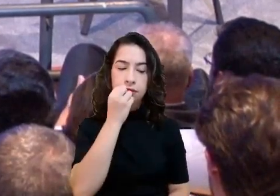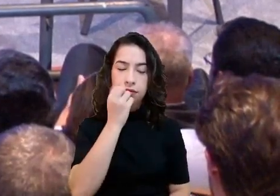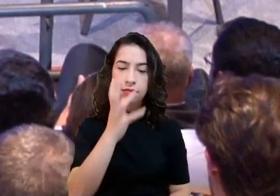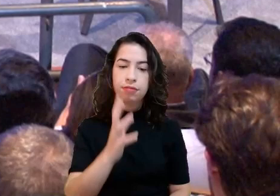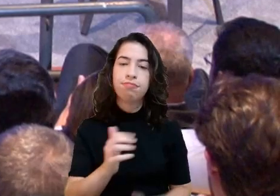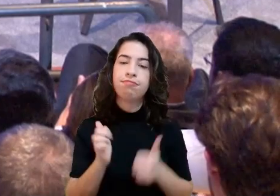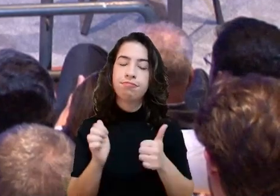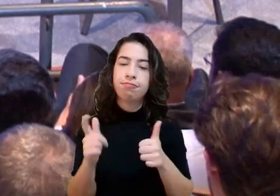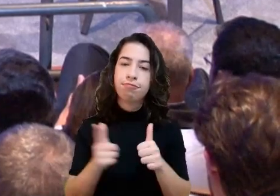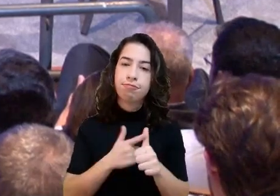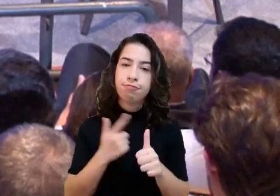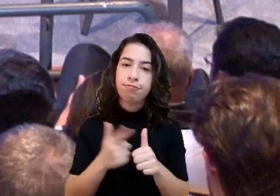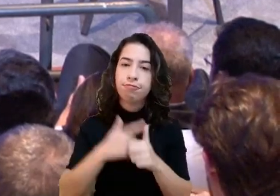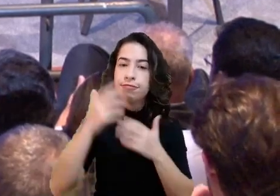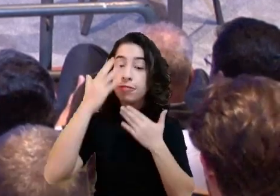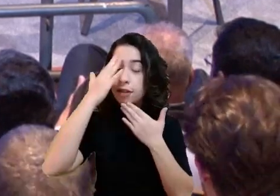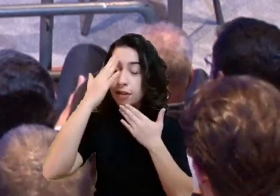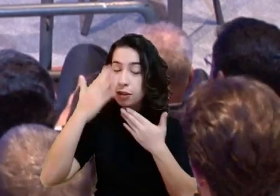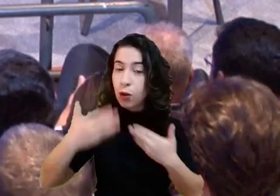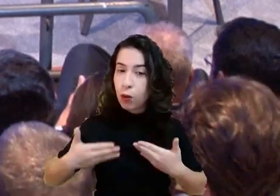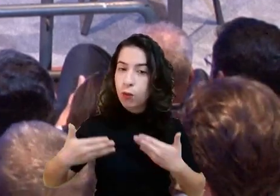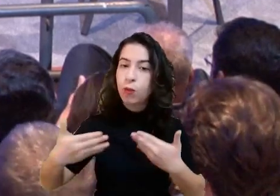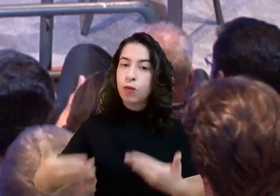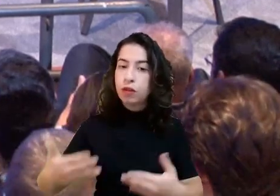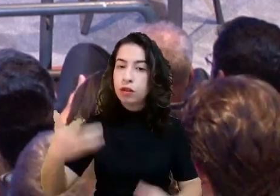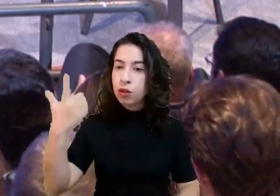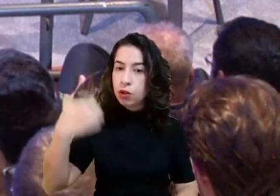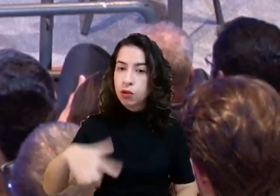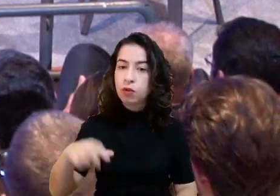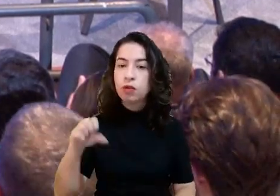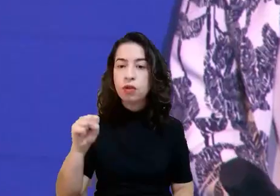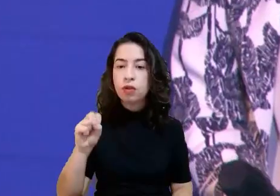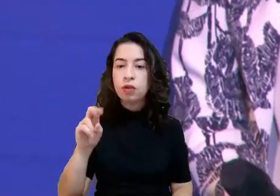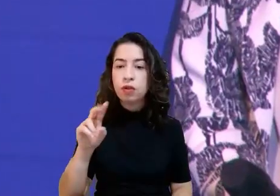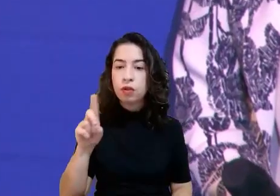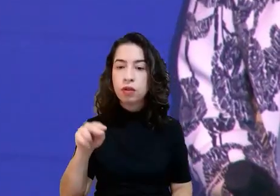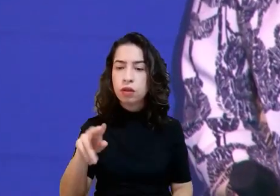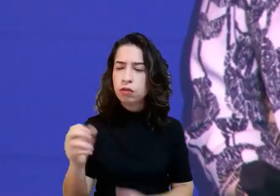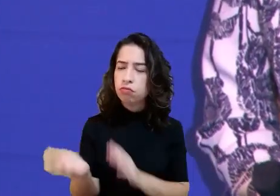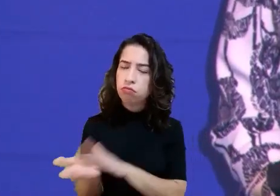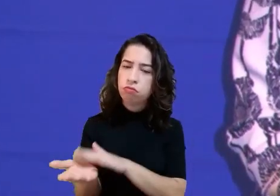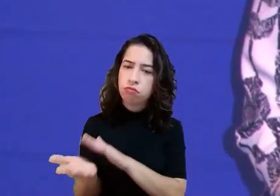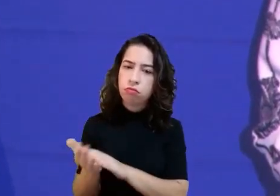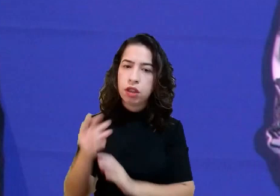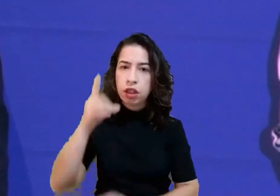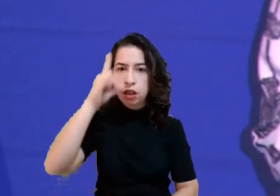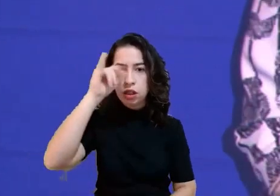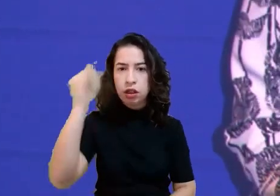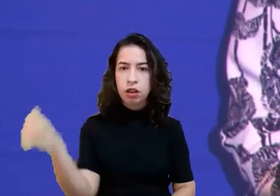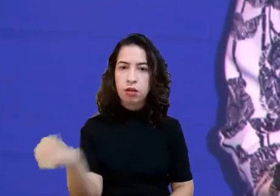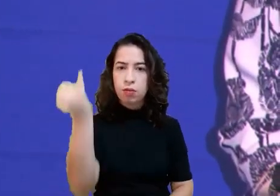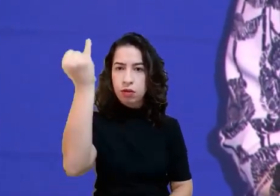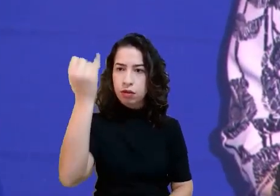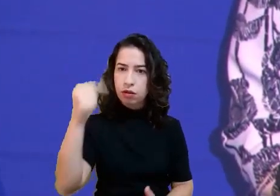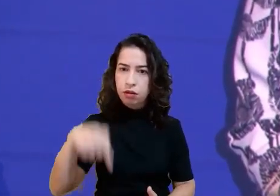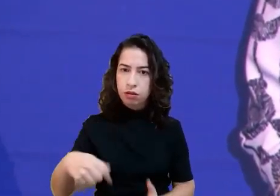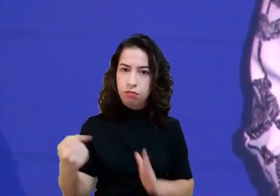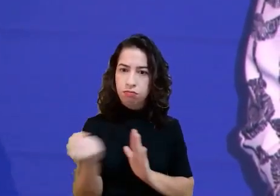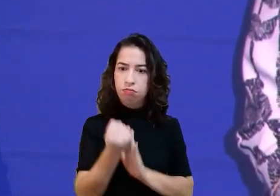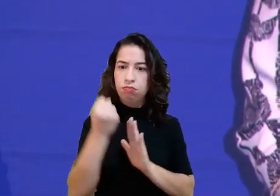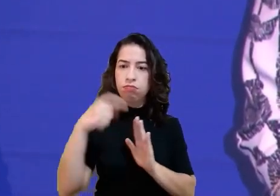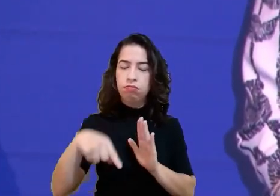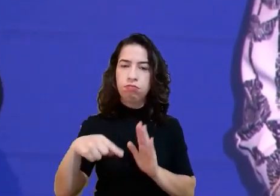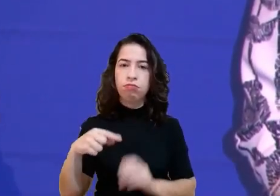First off, let me thank you for the invitation and congratulate Suzano for this important day in the history of the